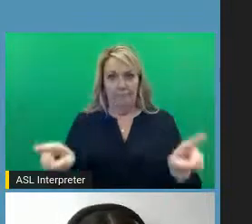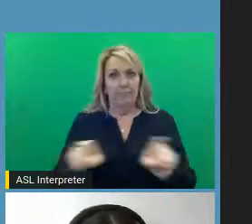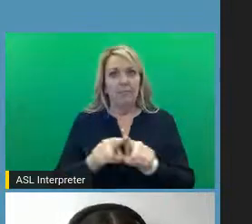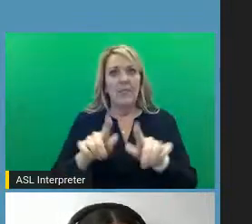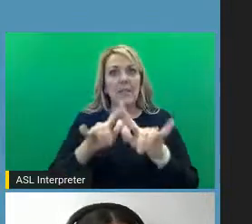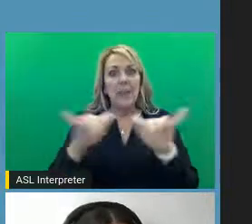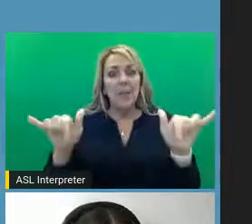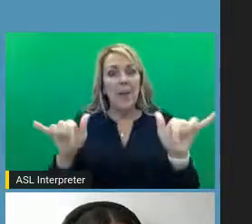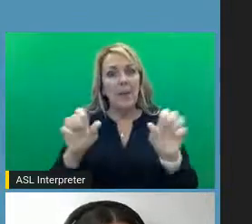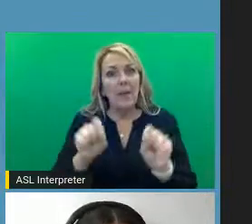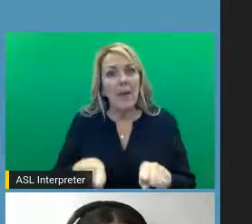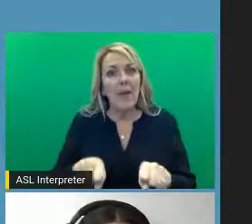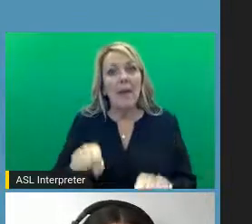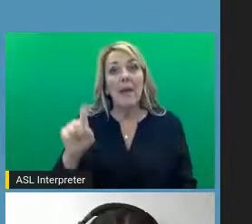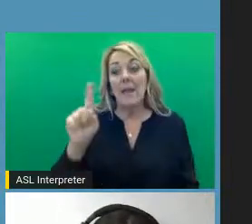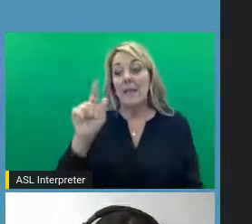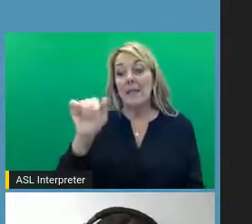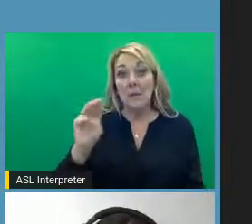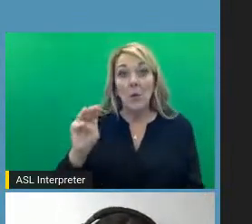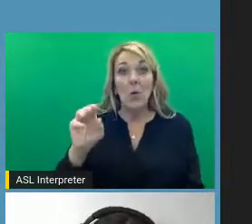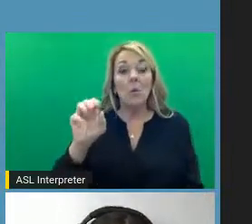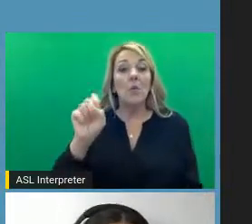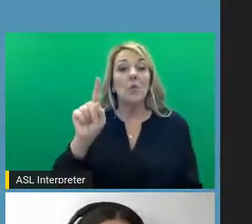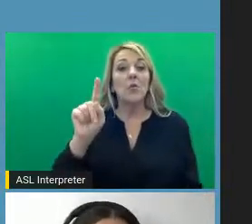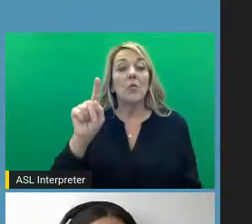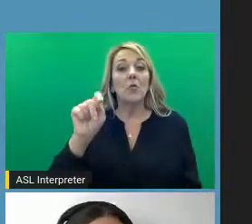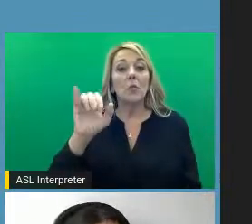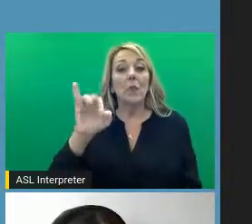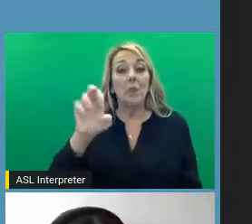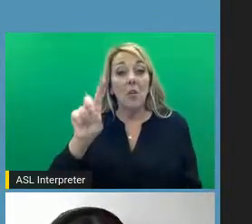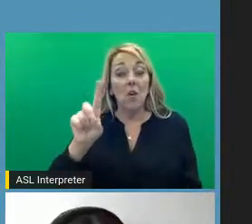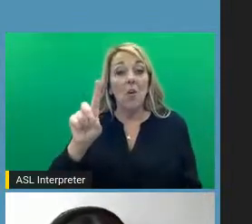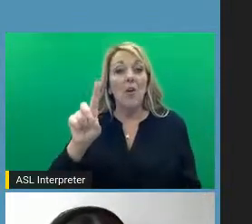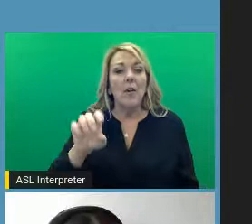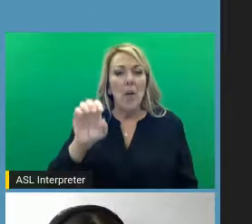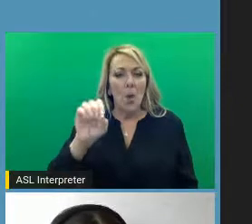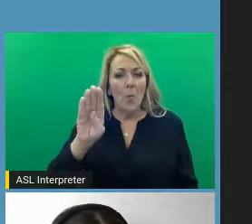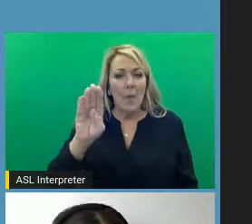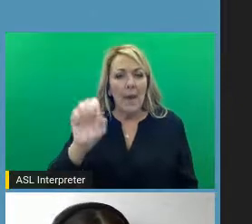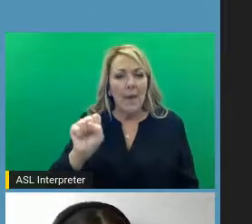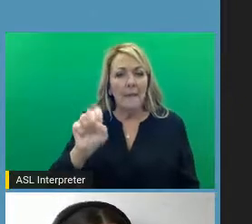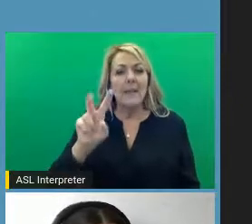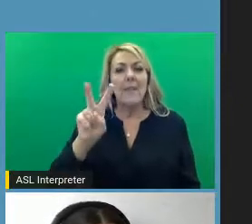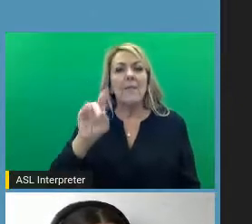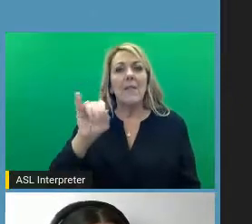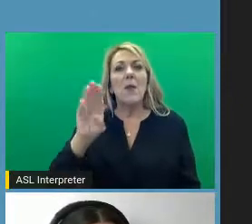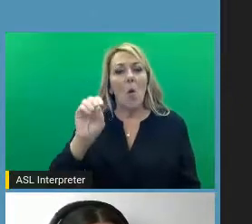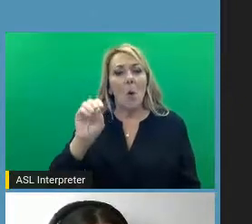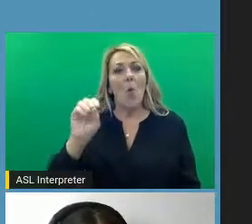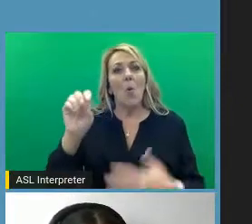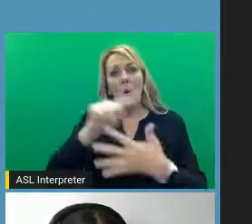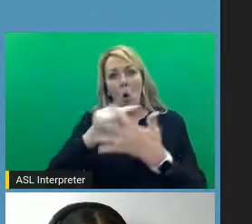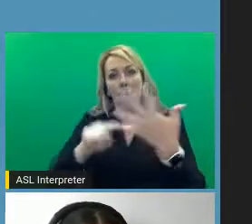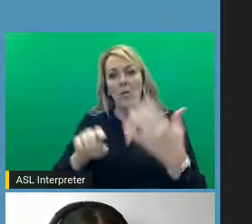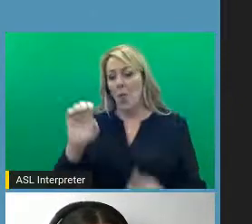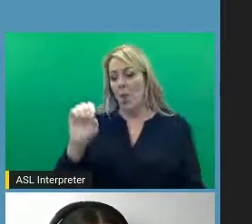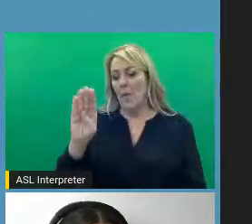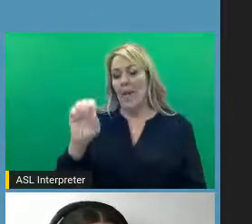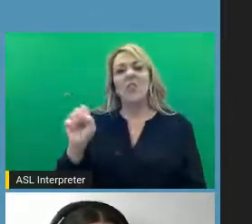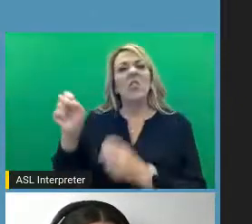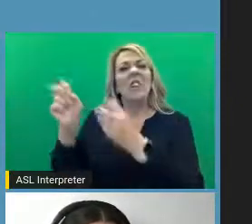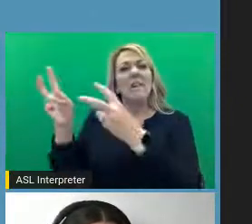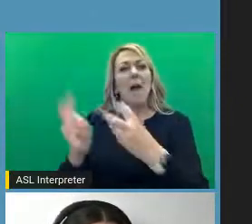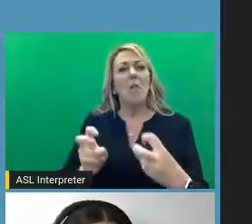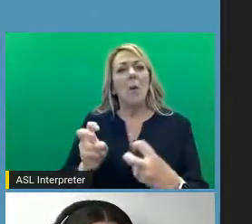I've noted here again, Zoom, StreamYard, Vimeo Studio, and OBS. OBS is a downloadable